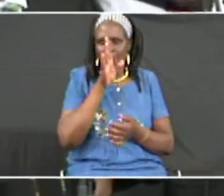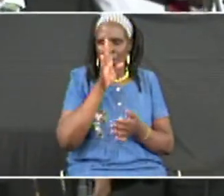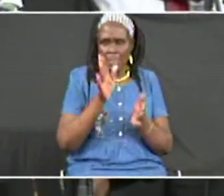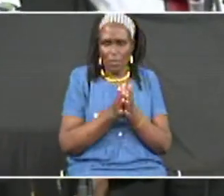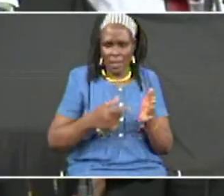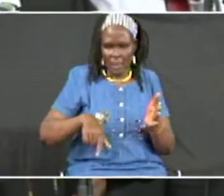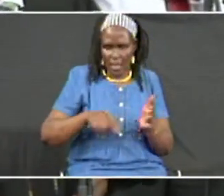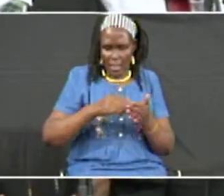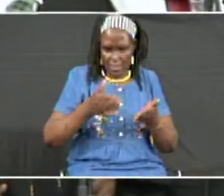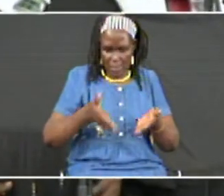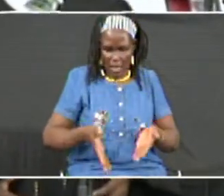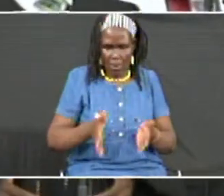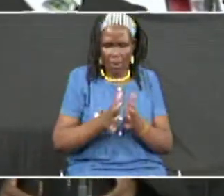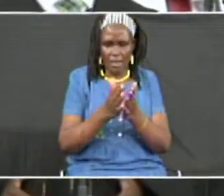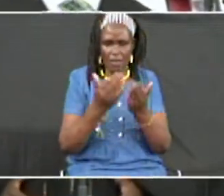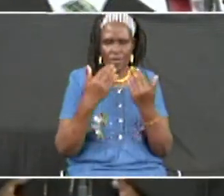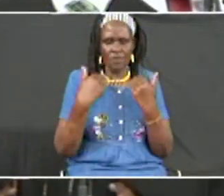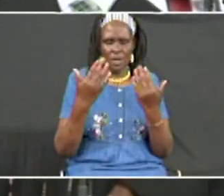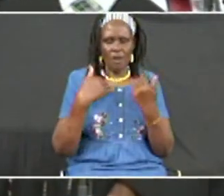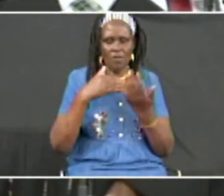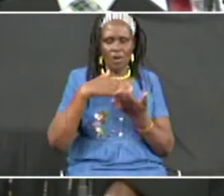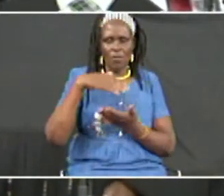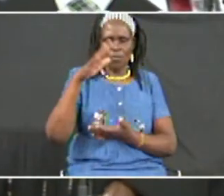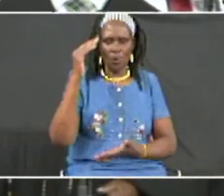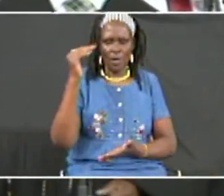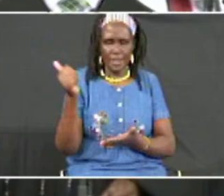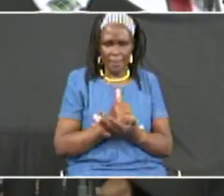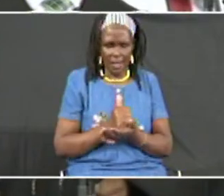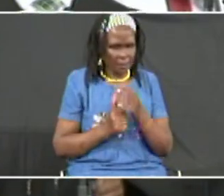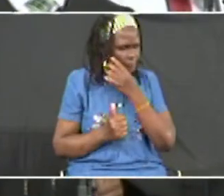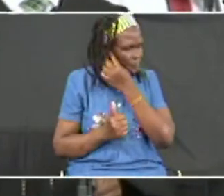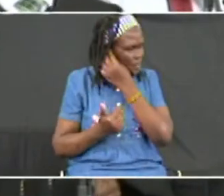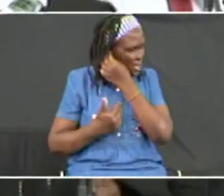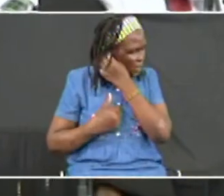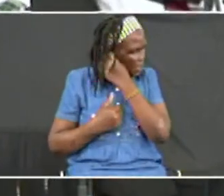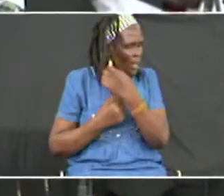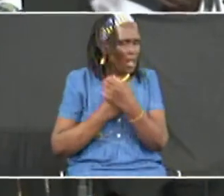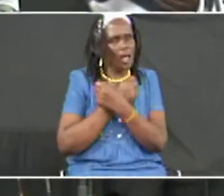us now and forevermore. Amen. Have a lovely week.